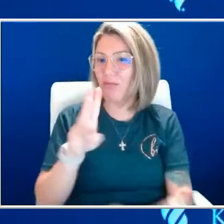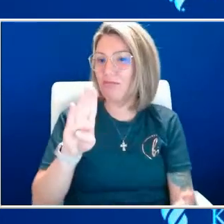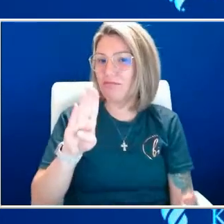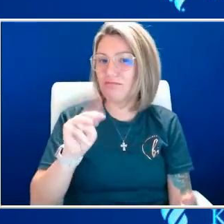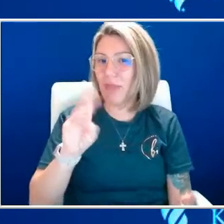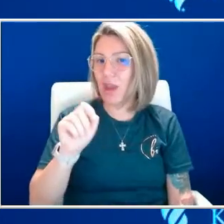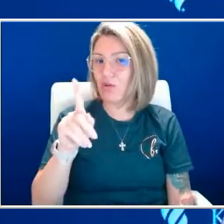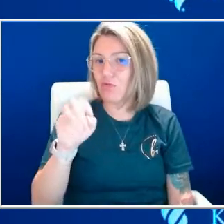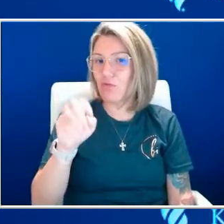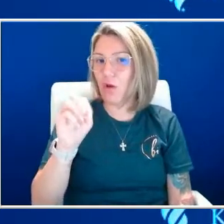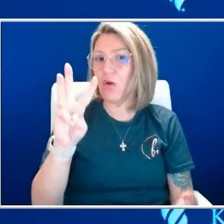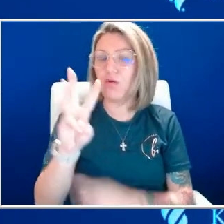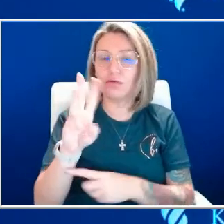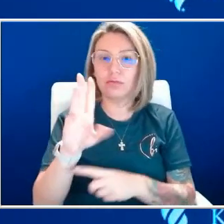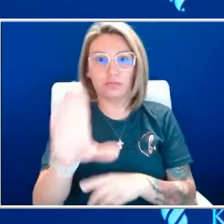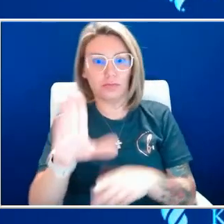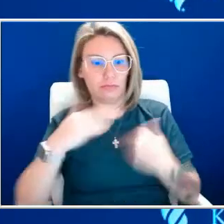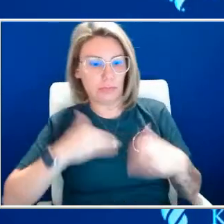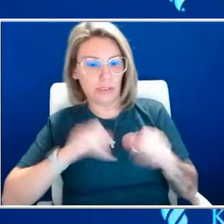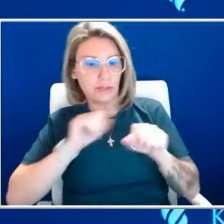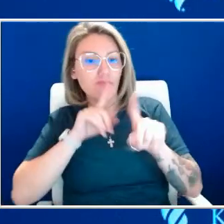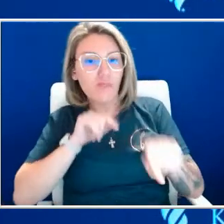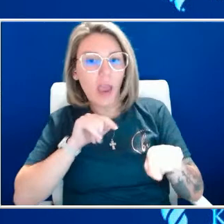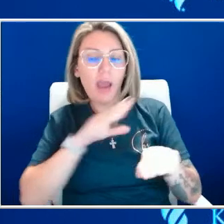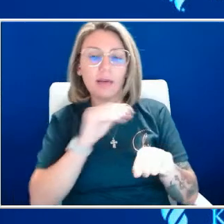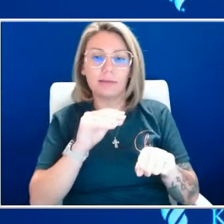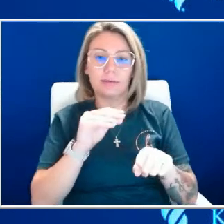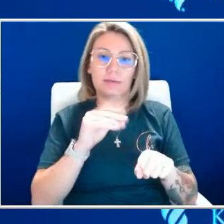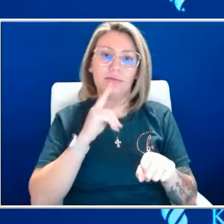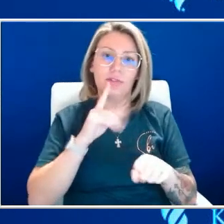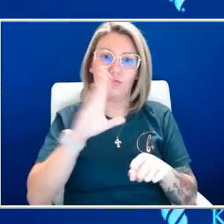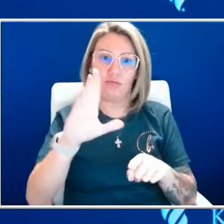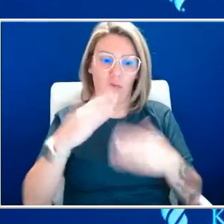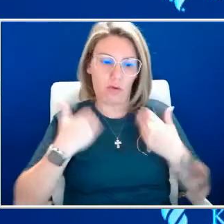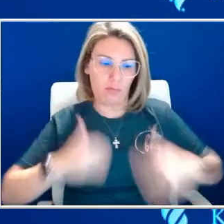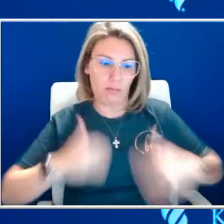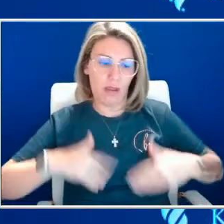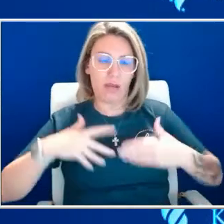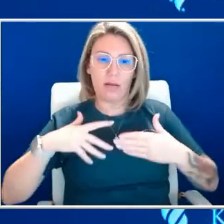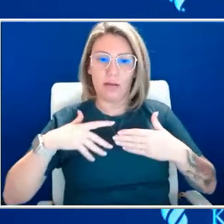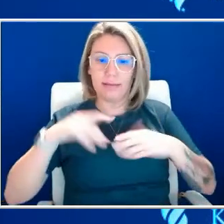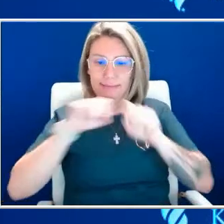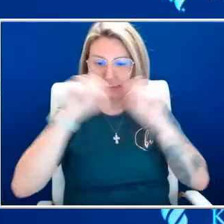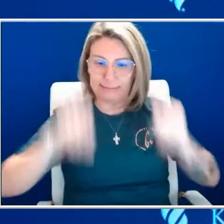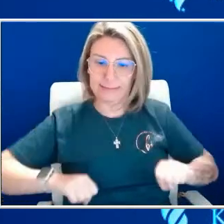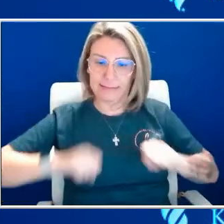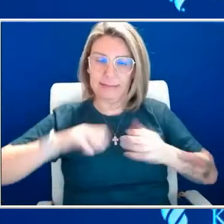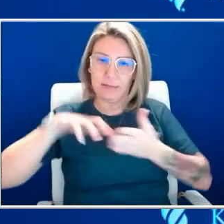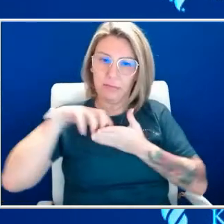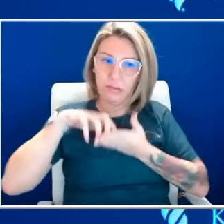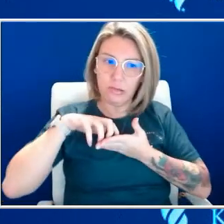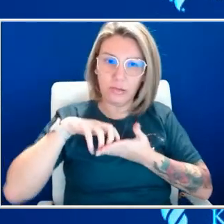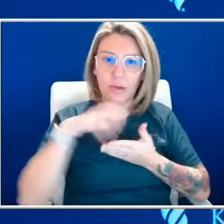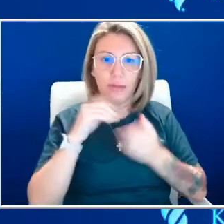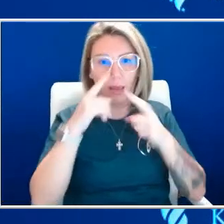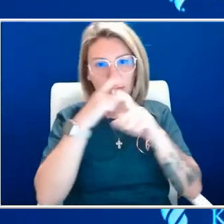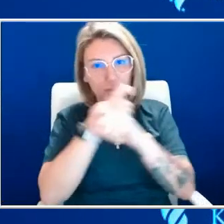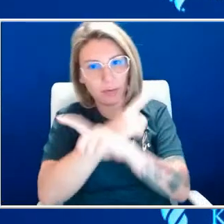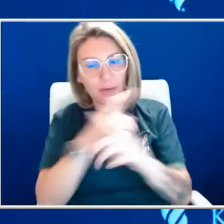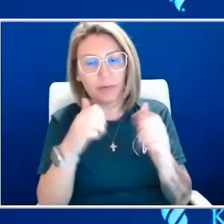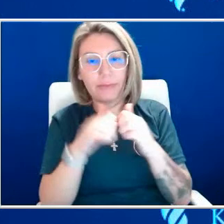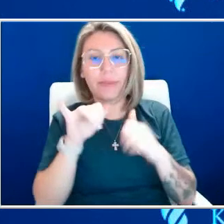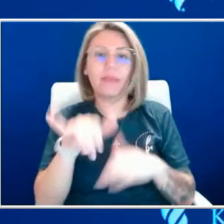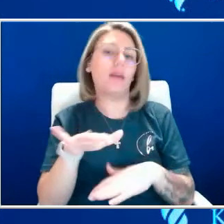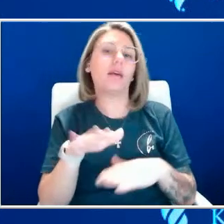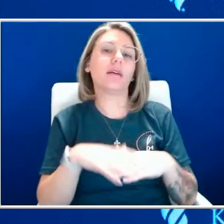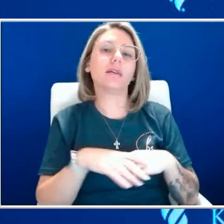your own body. You will have significant immunosuppression. There are just a lot of complications to this this